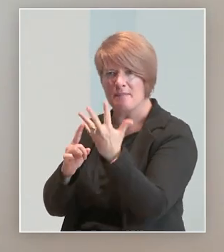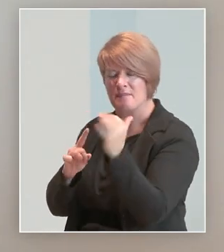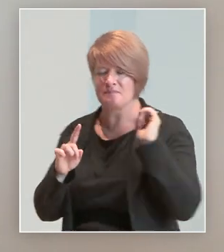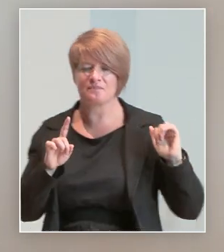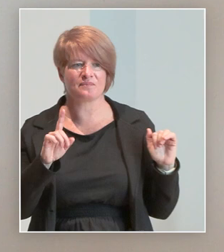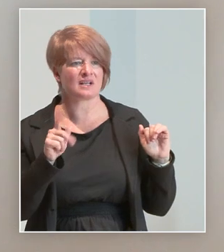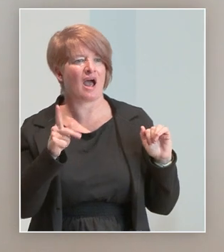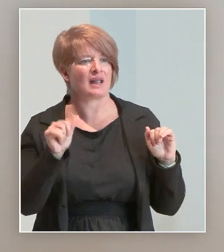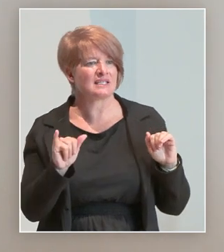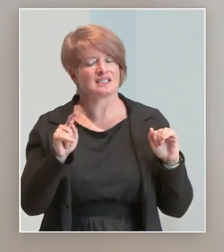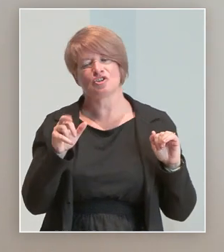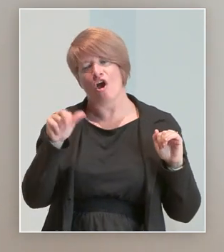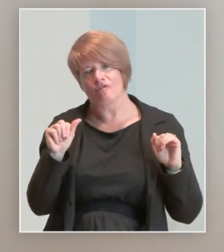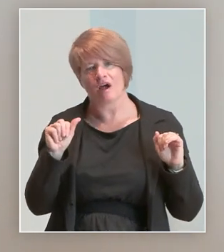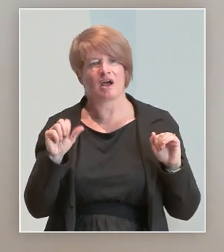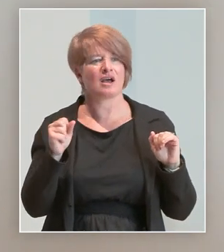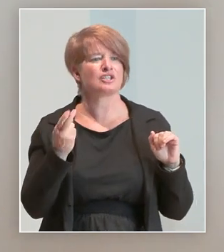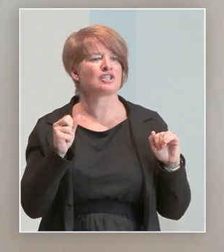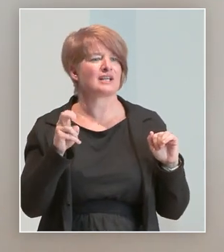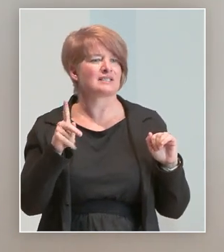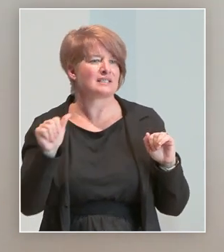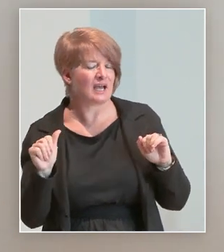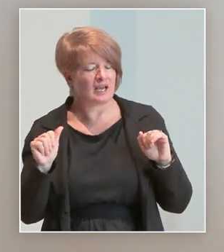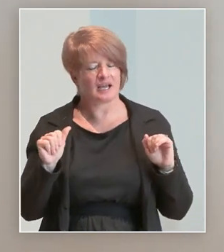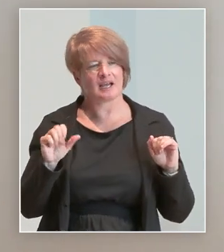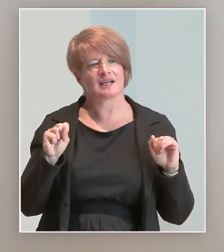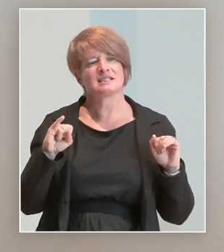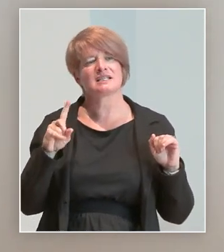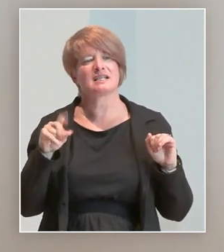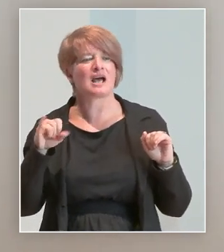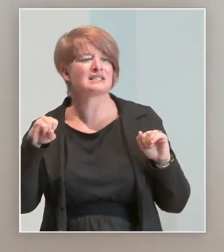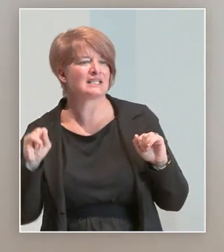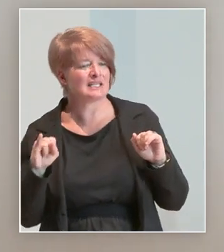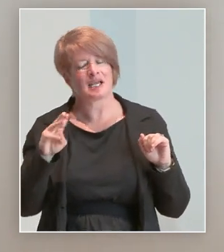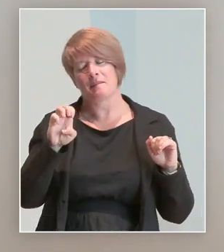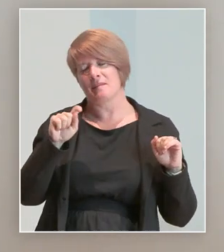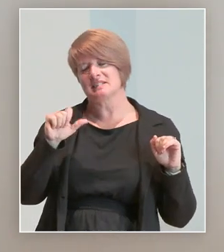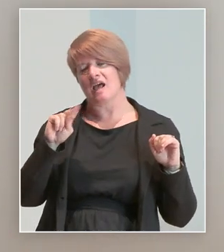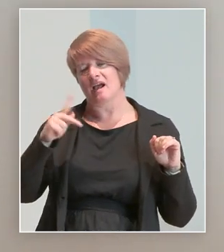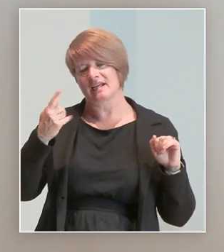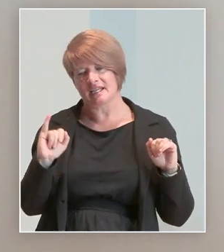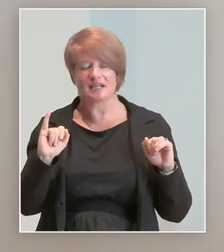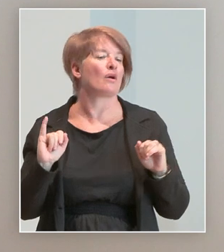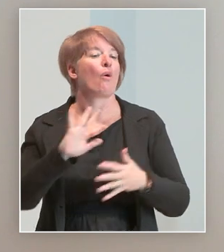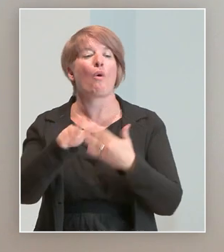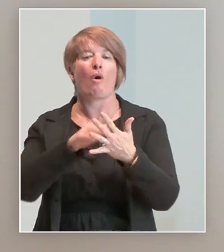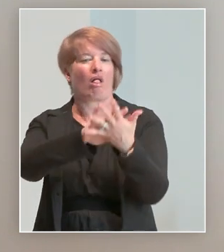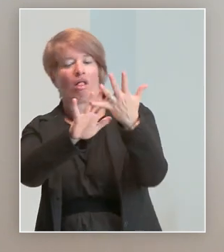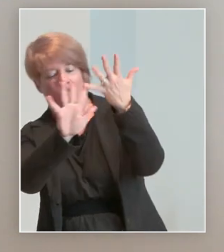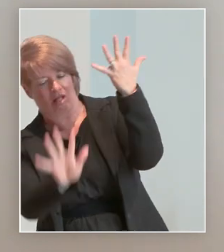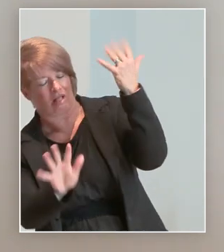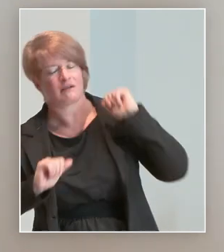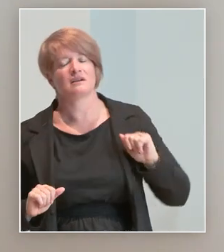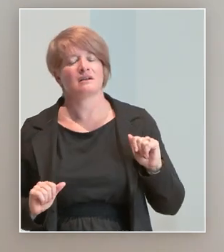Kali, Tara, Shinamasta, Sadasi, Matangi, and all the others